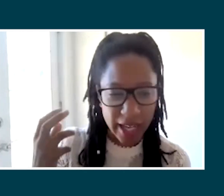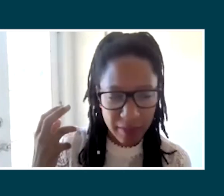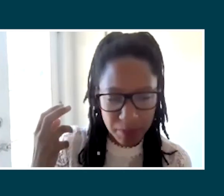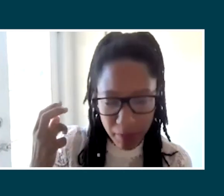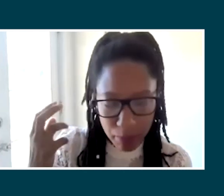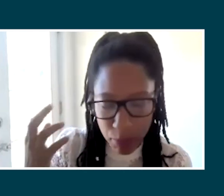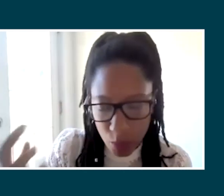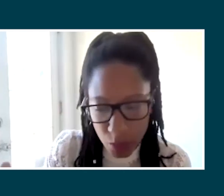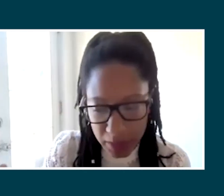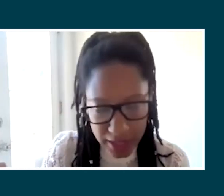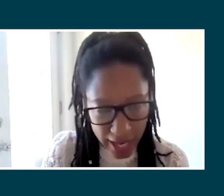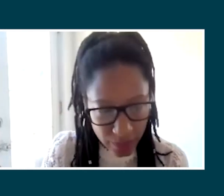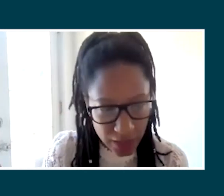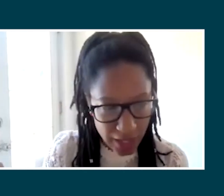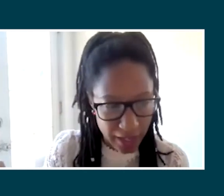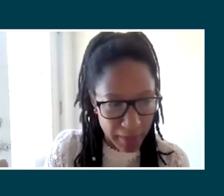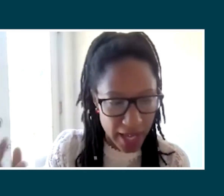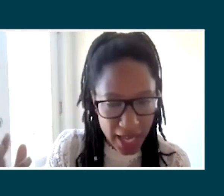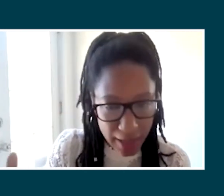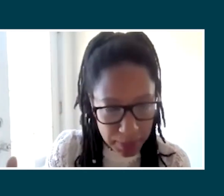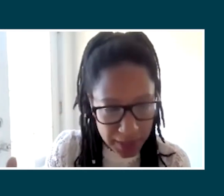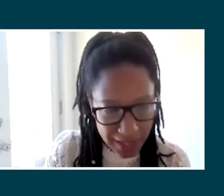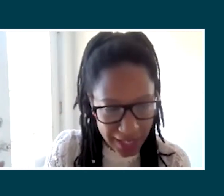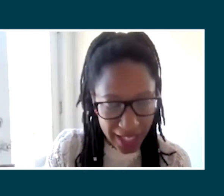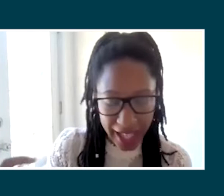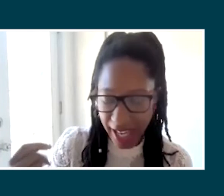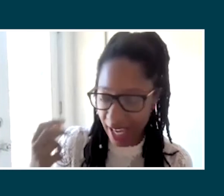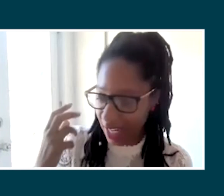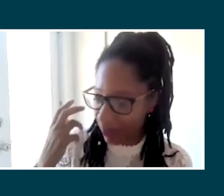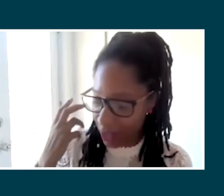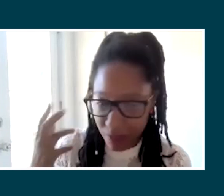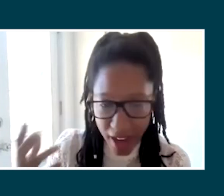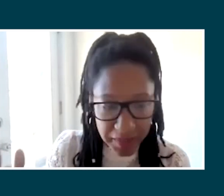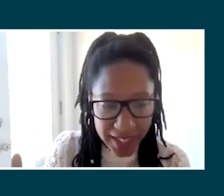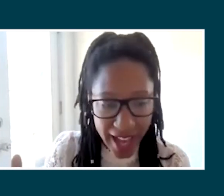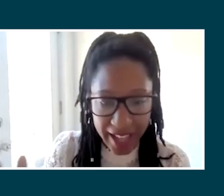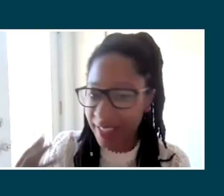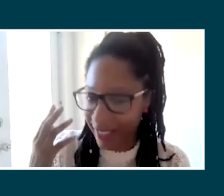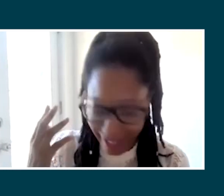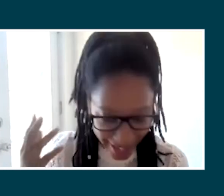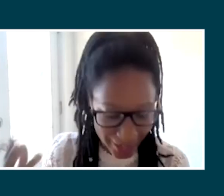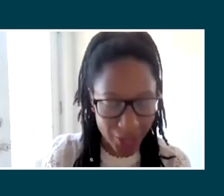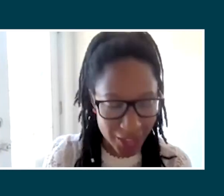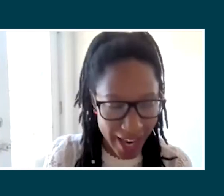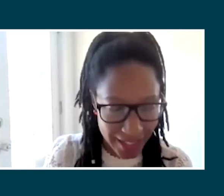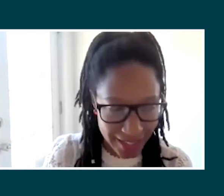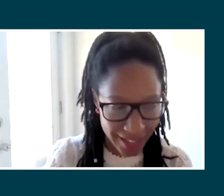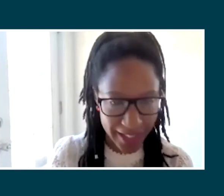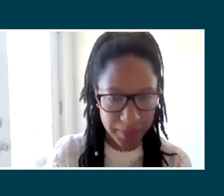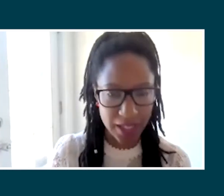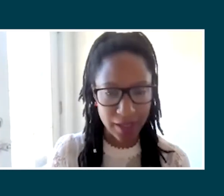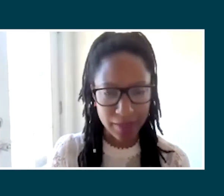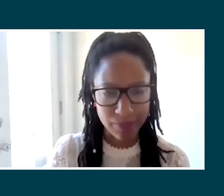old, and like my boobs will be down to like my hips. And if you're fine with that, then the answer